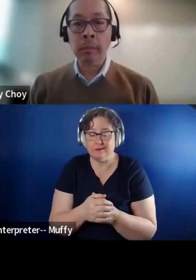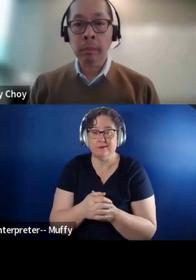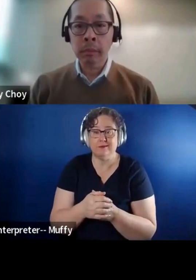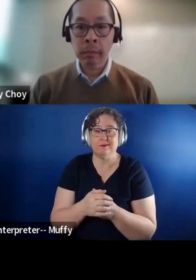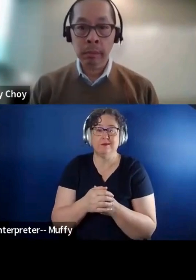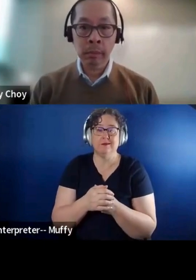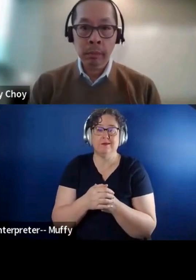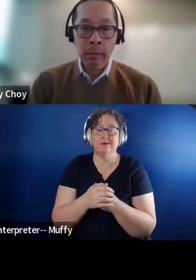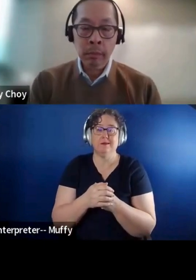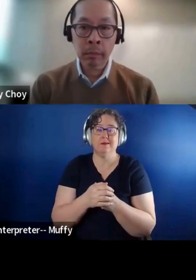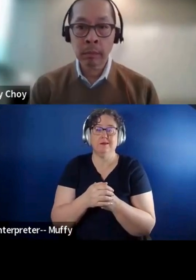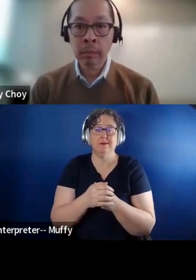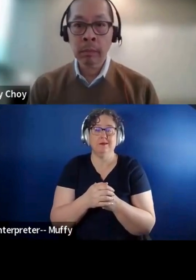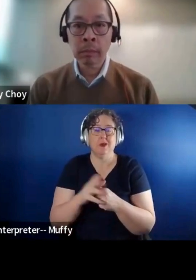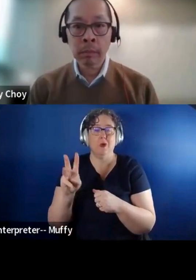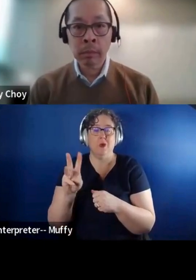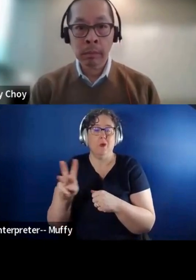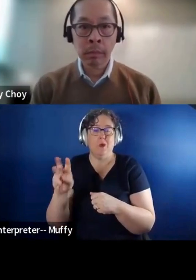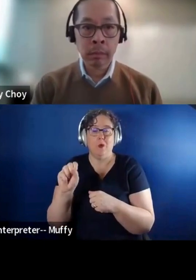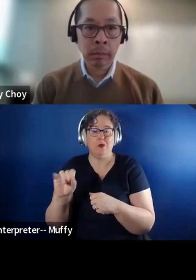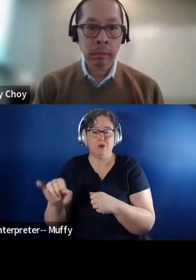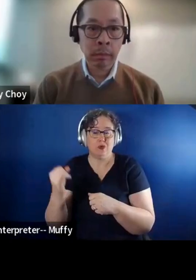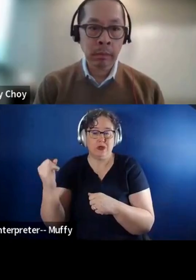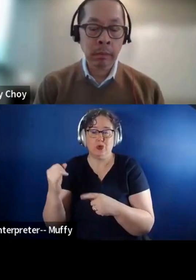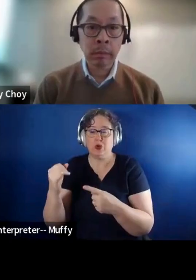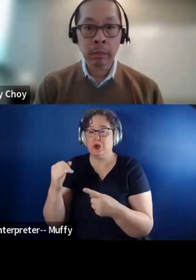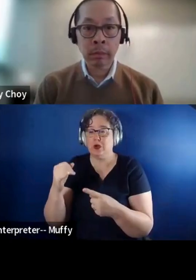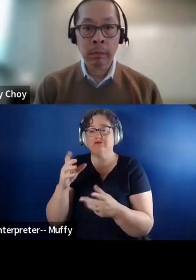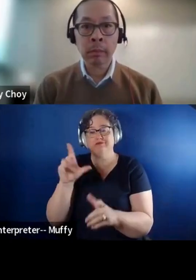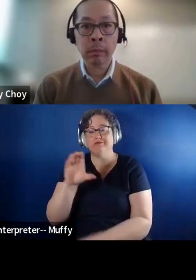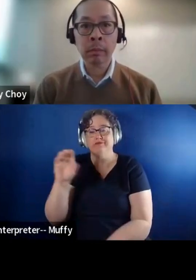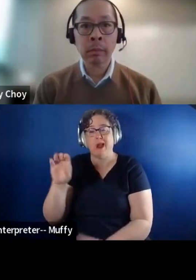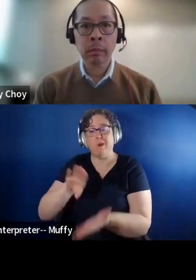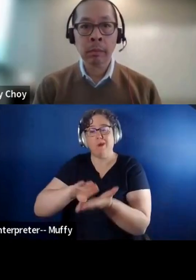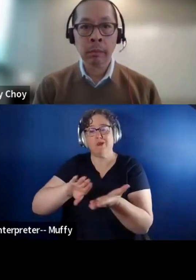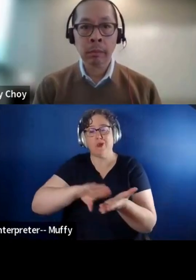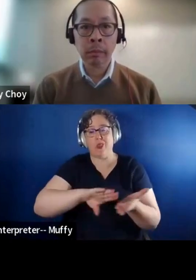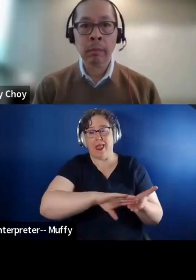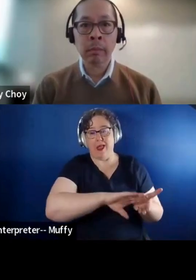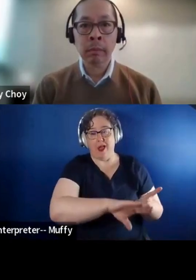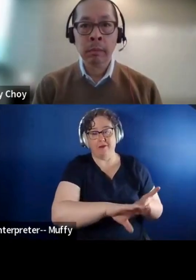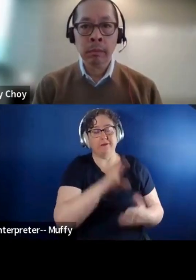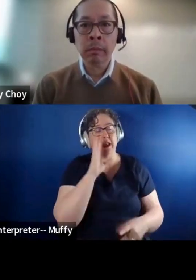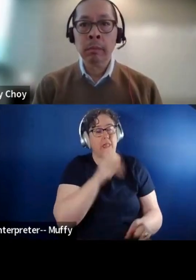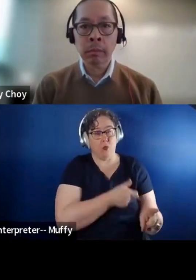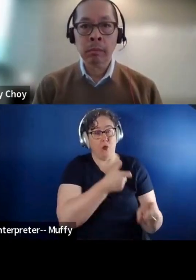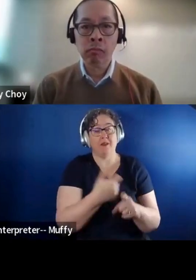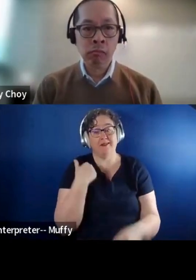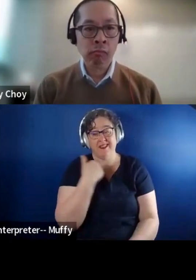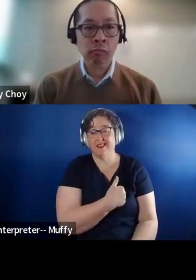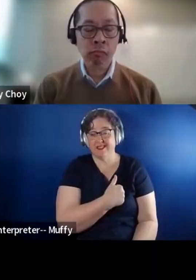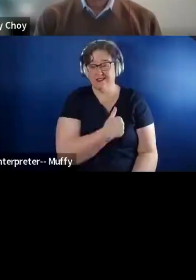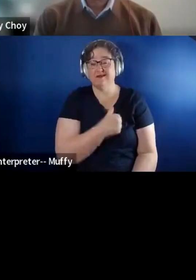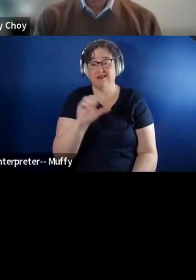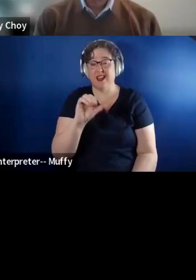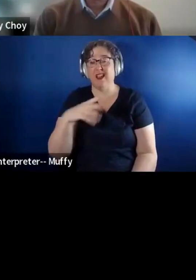Journal or the Wall Street Journal of companies laying people off. And that's going to affect us. That's going to affect corporate giving.